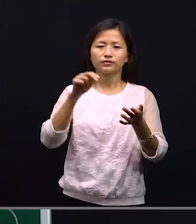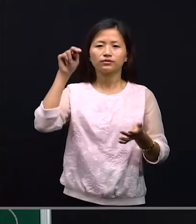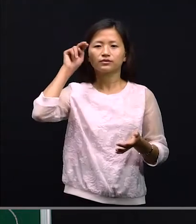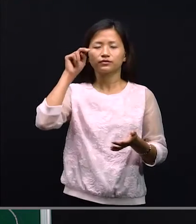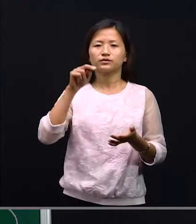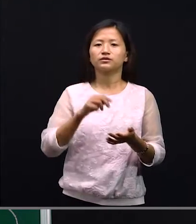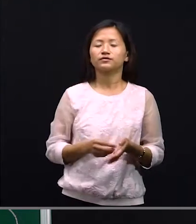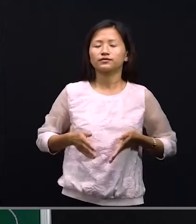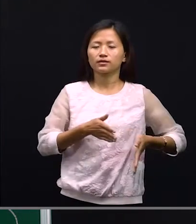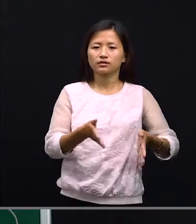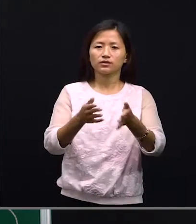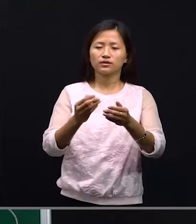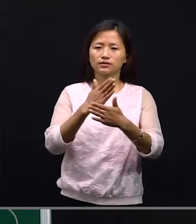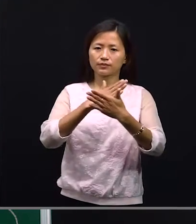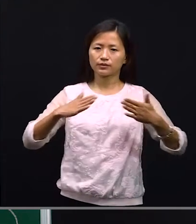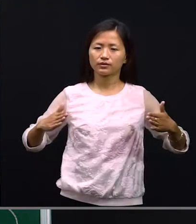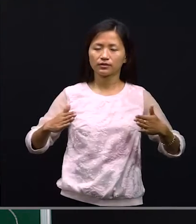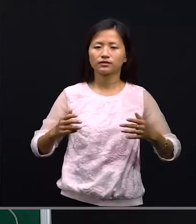used to come separately in different